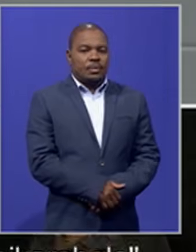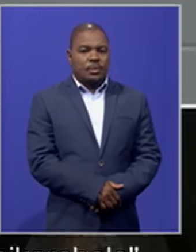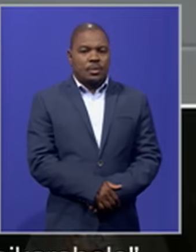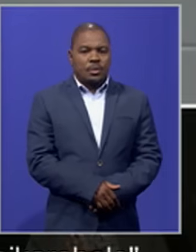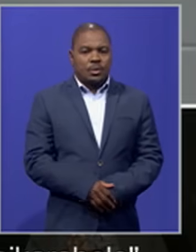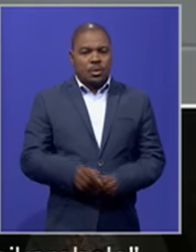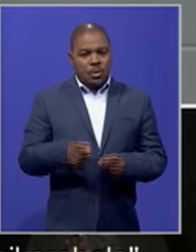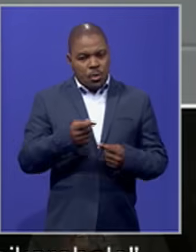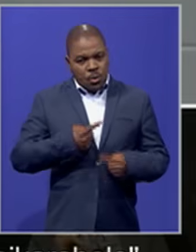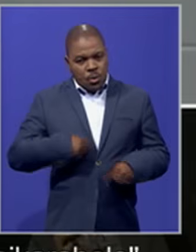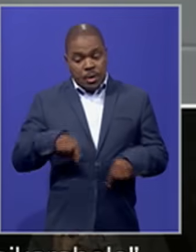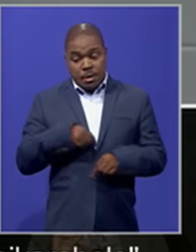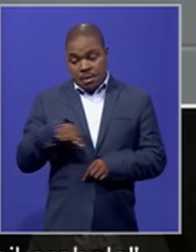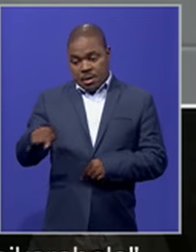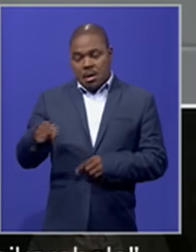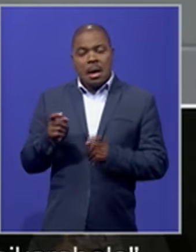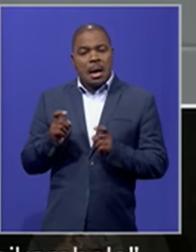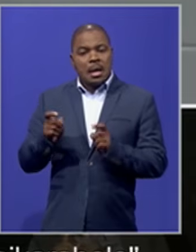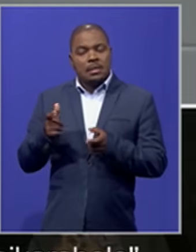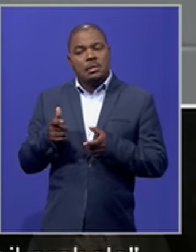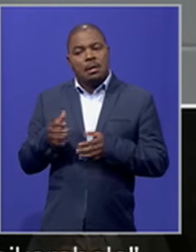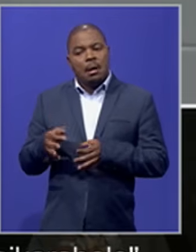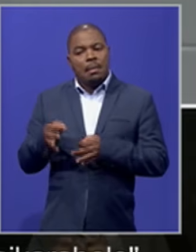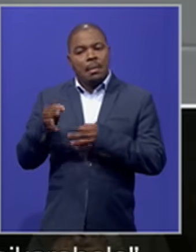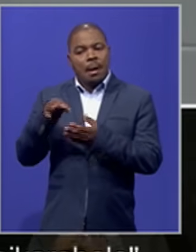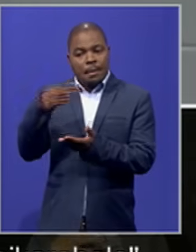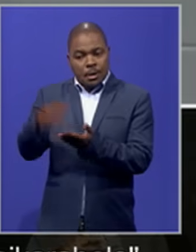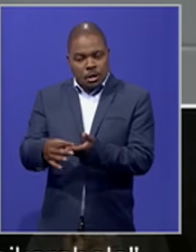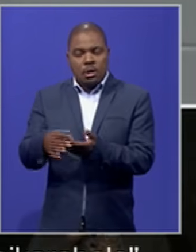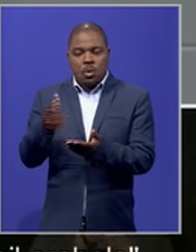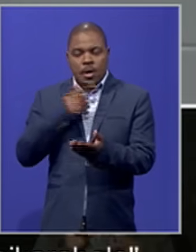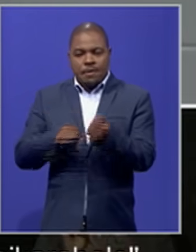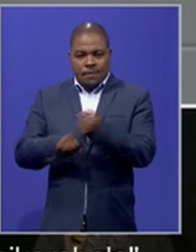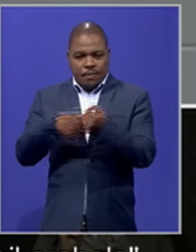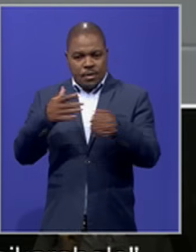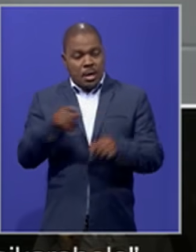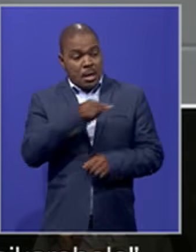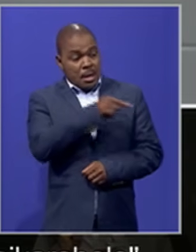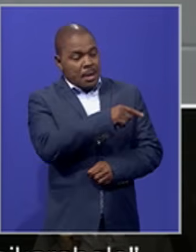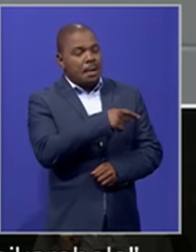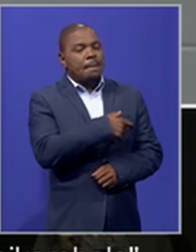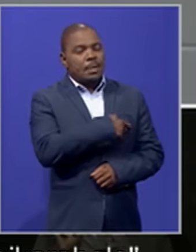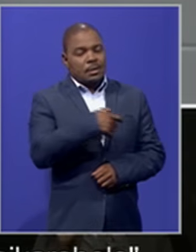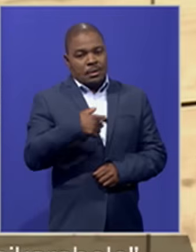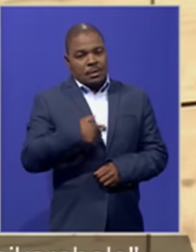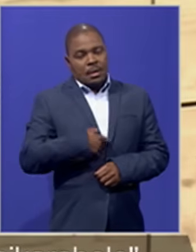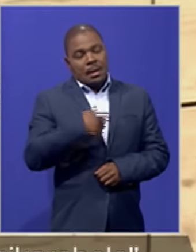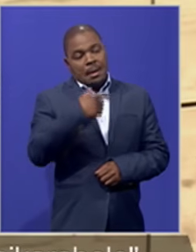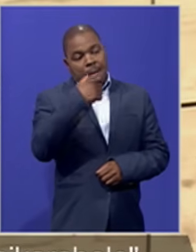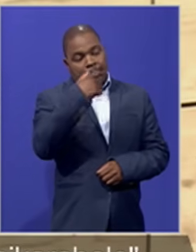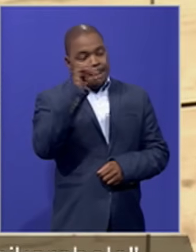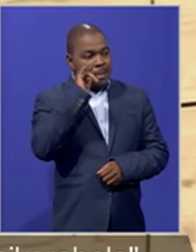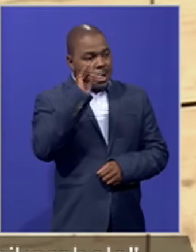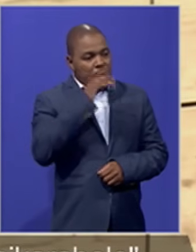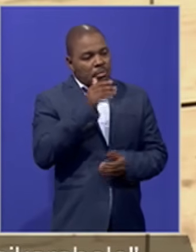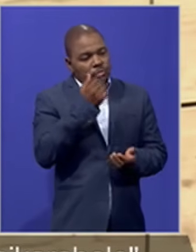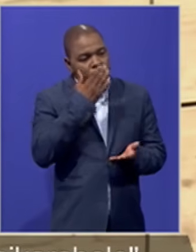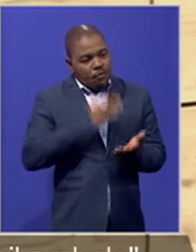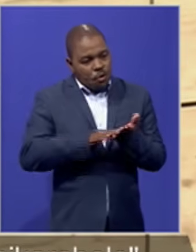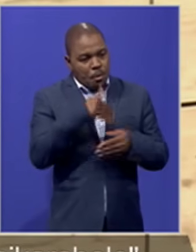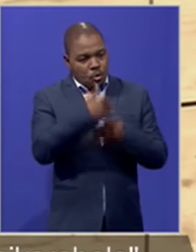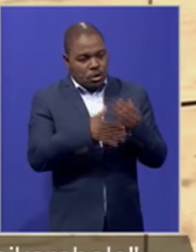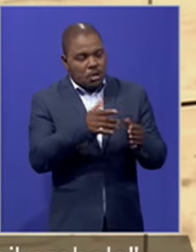an urgent application to interdict President Mbeki from using the pardons process. E nngwe